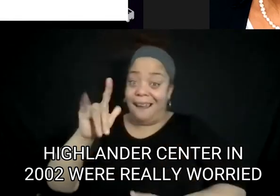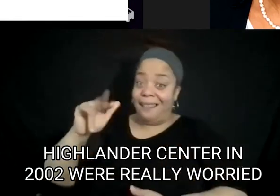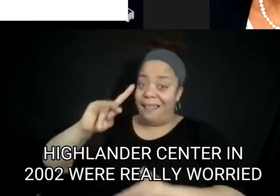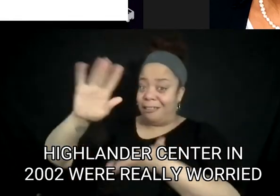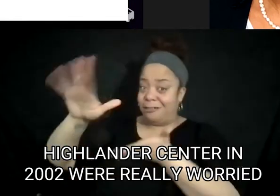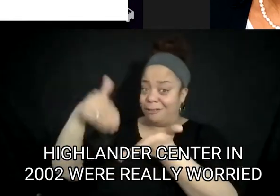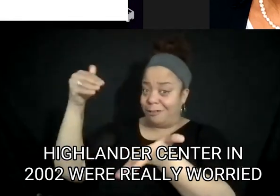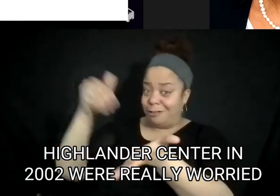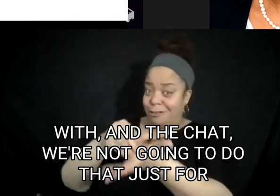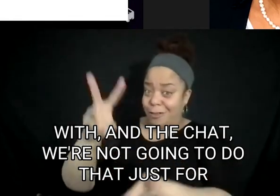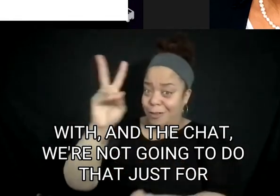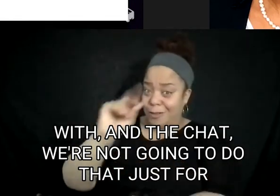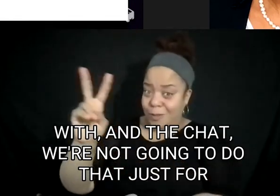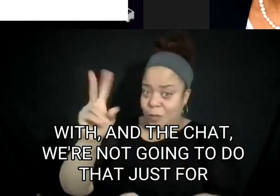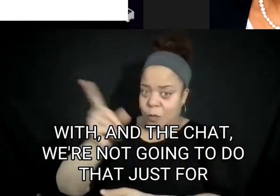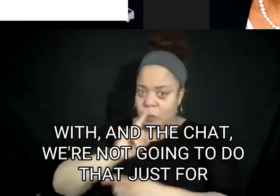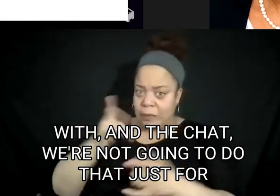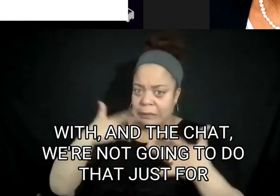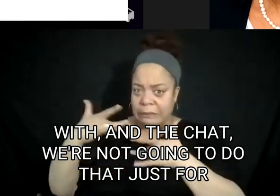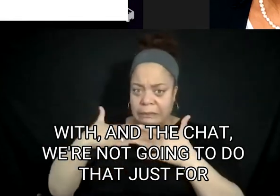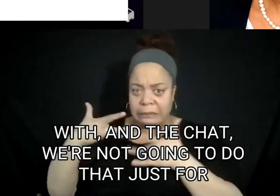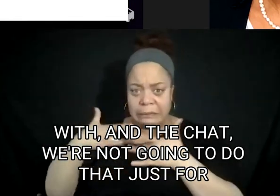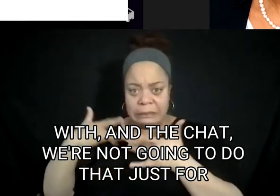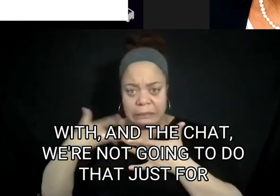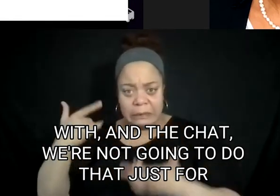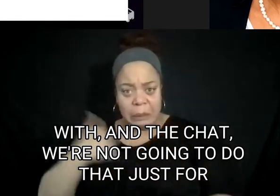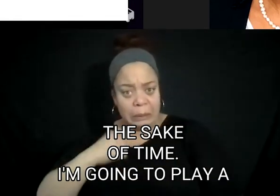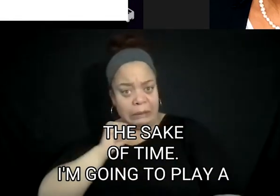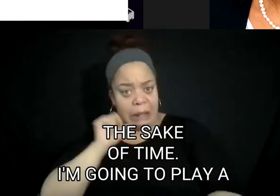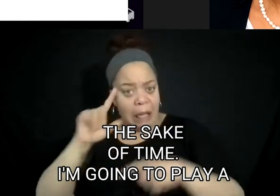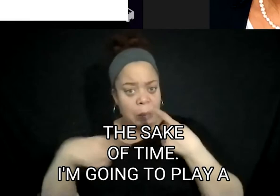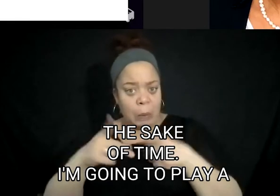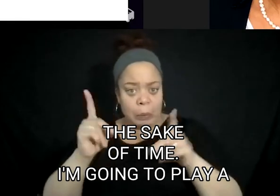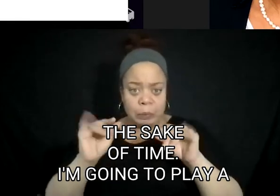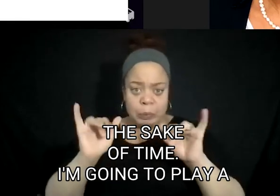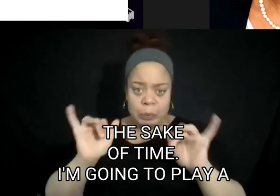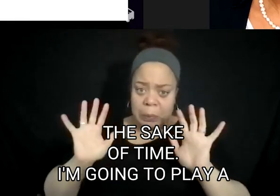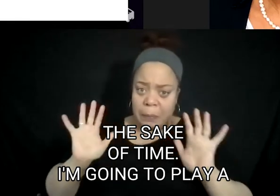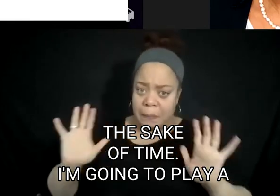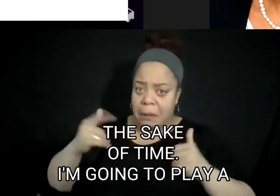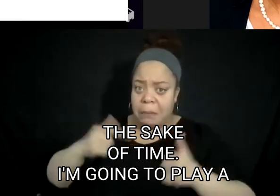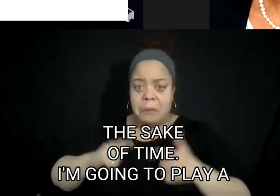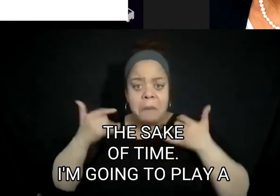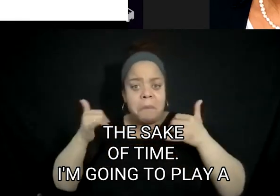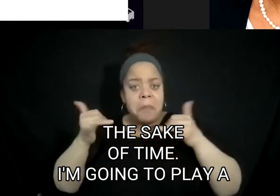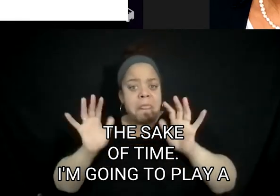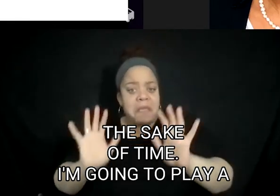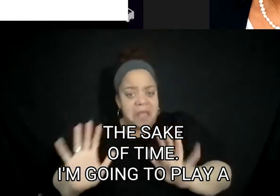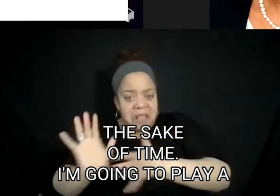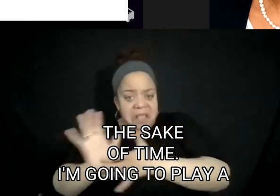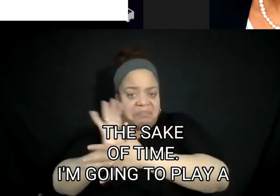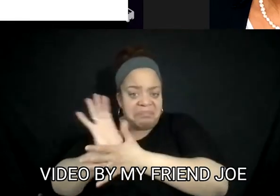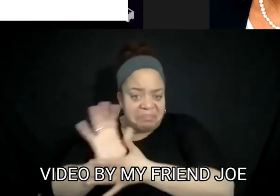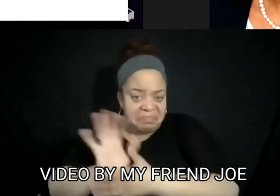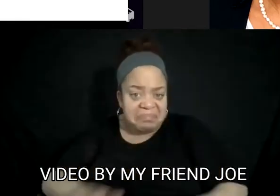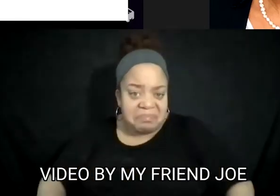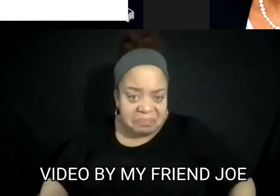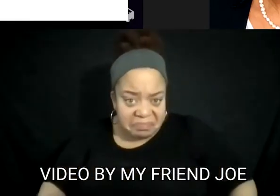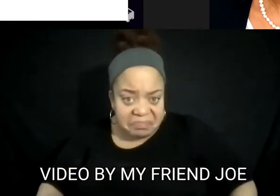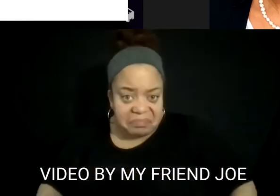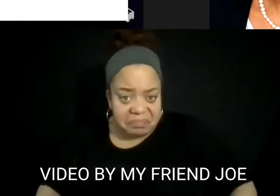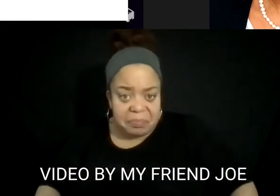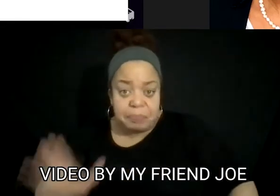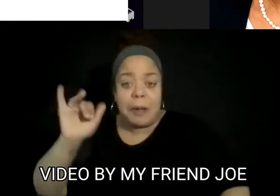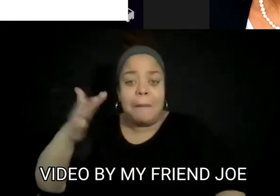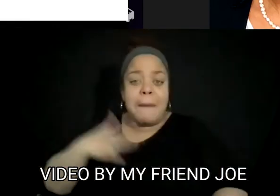going to play a video by my friend Joe Torres, talking about News for All the People. And